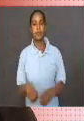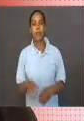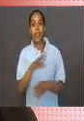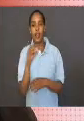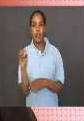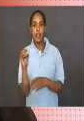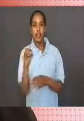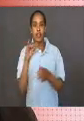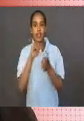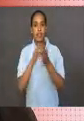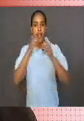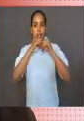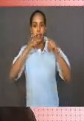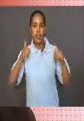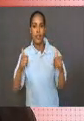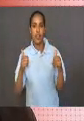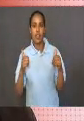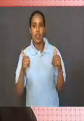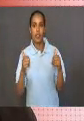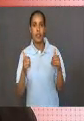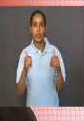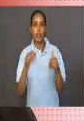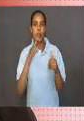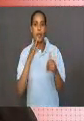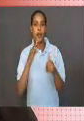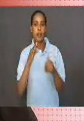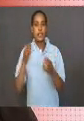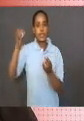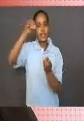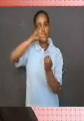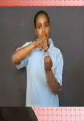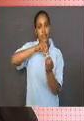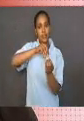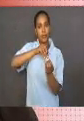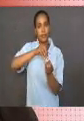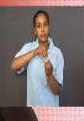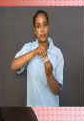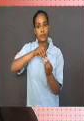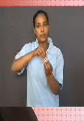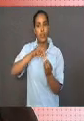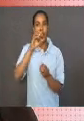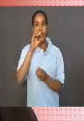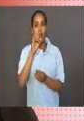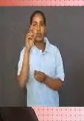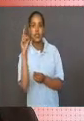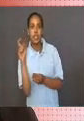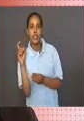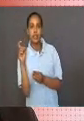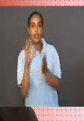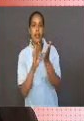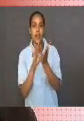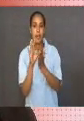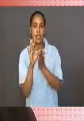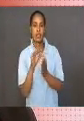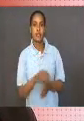and is identified by an increase in oxidation